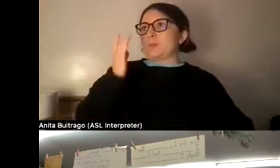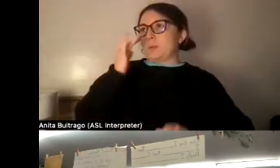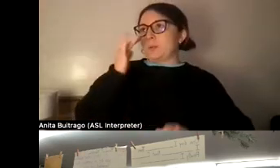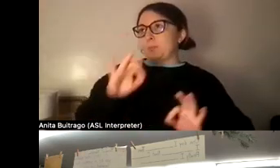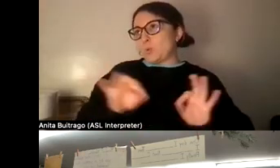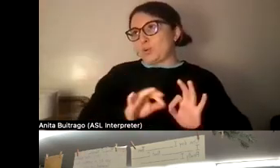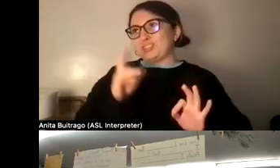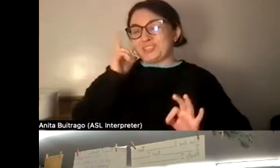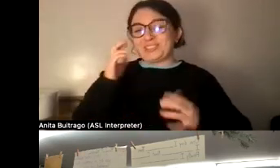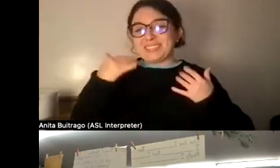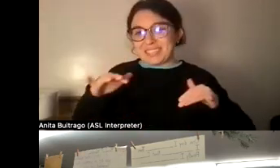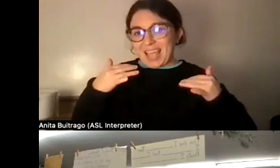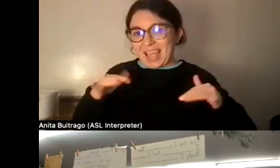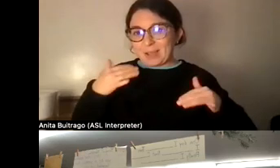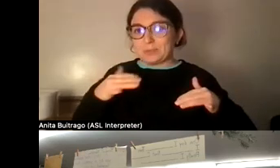because